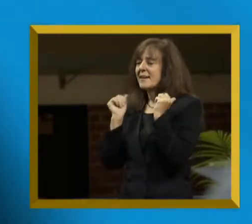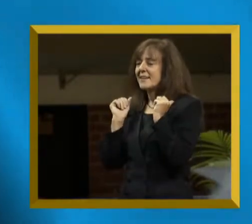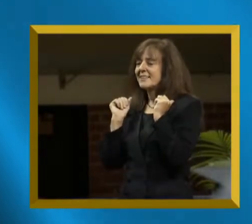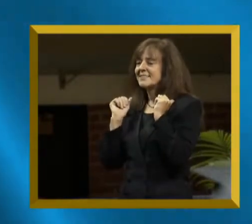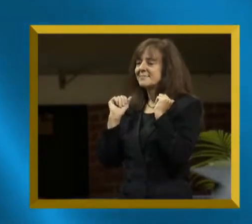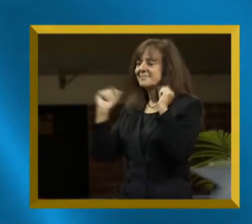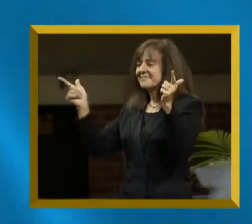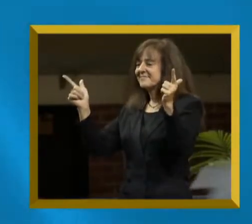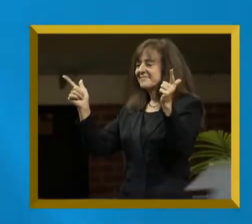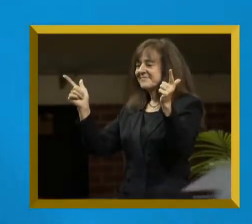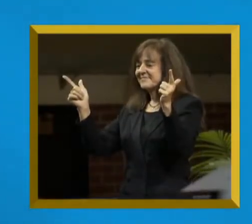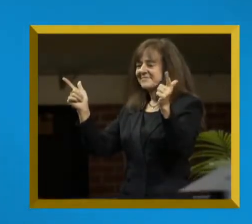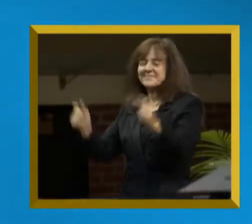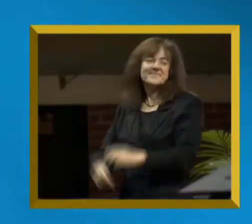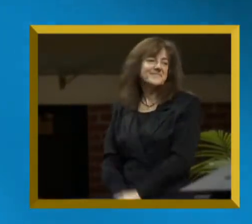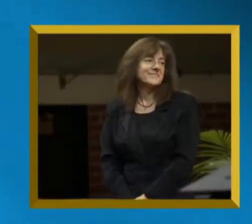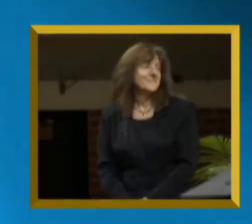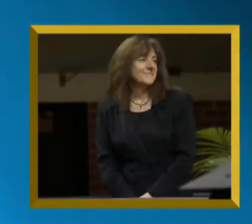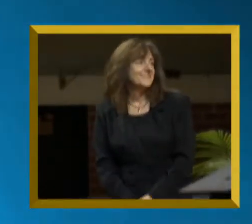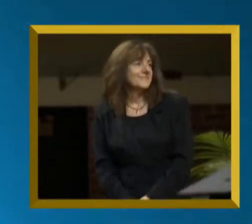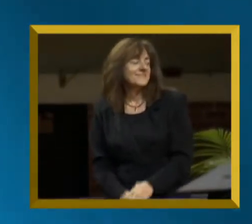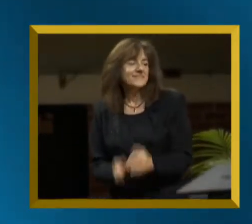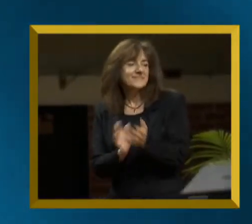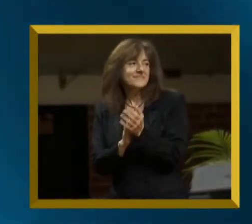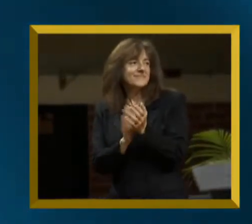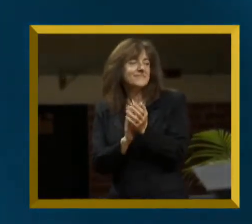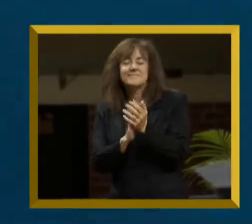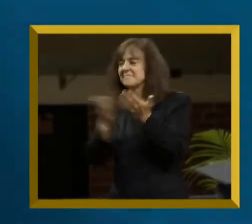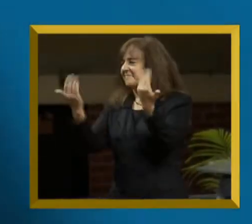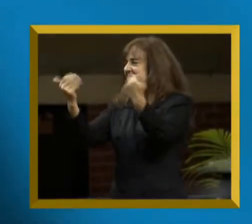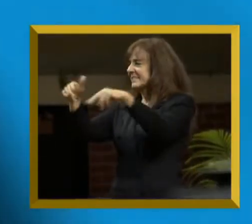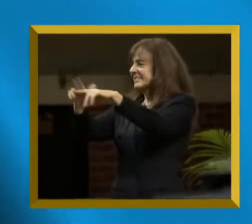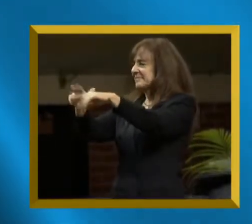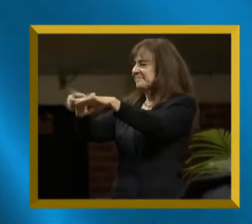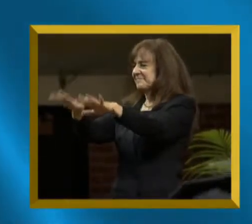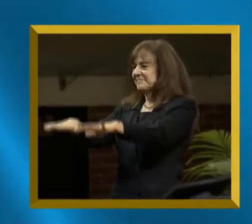Oklahoma. Stay. Please be seated.